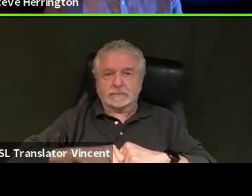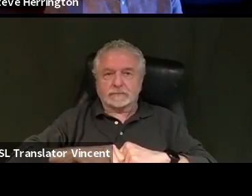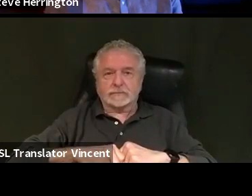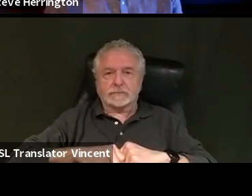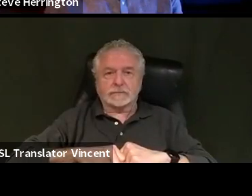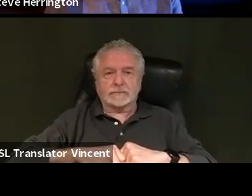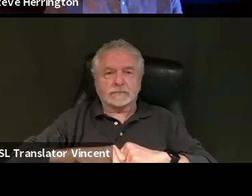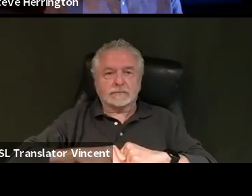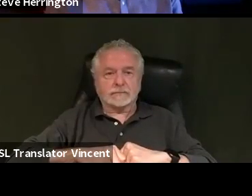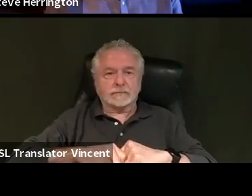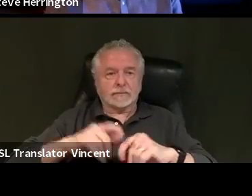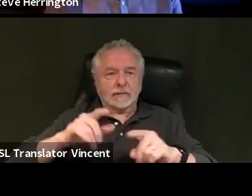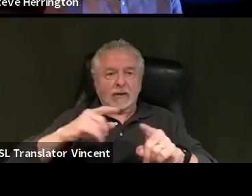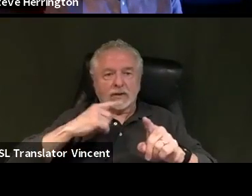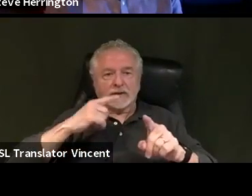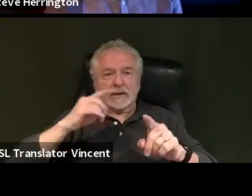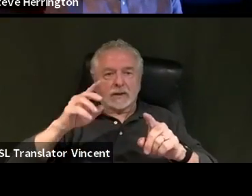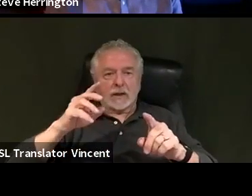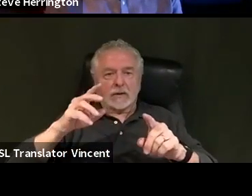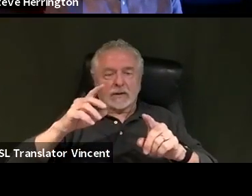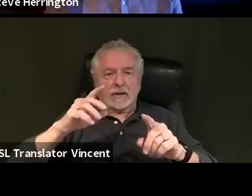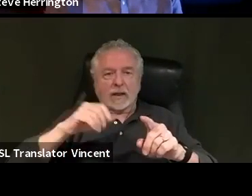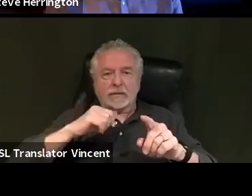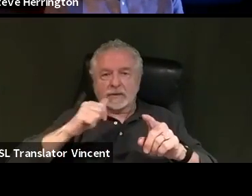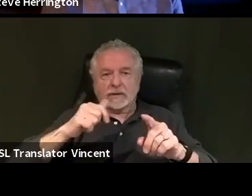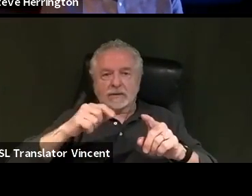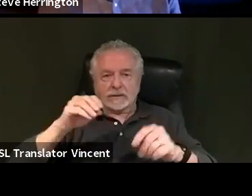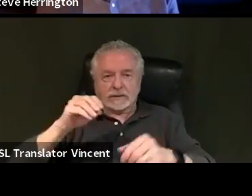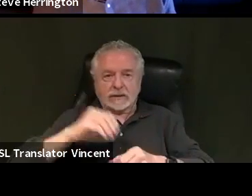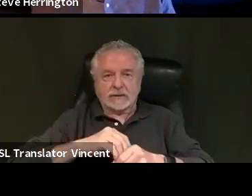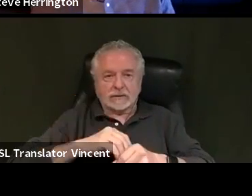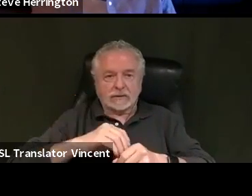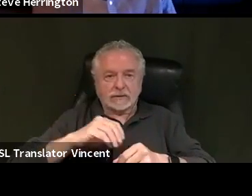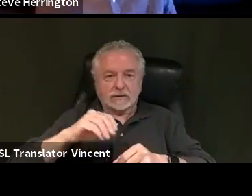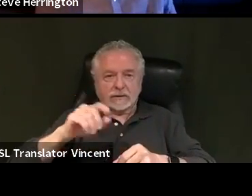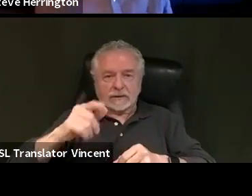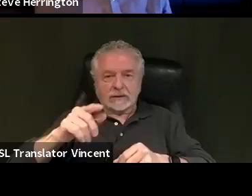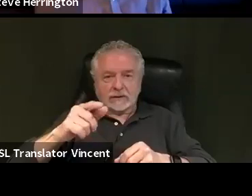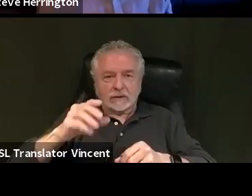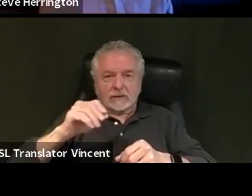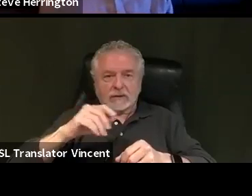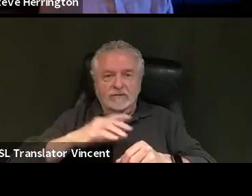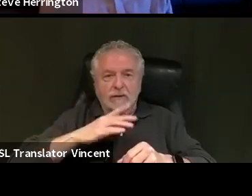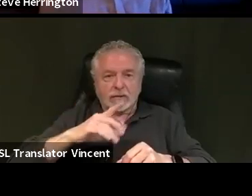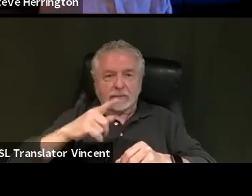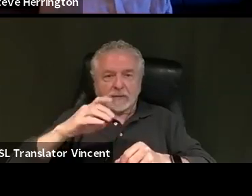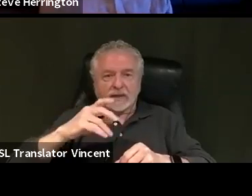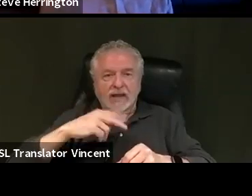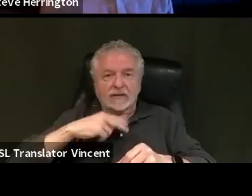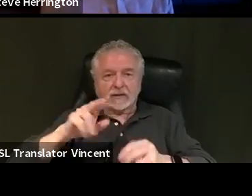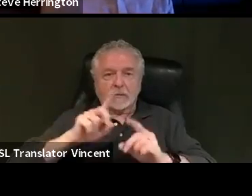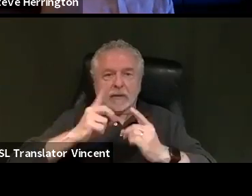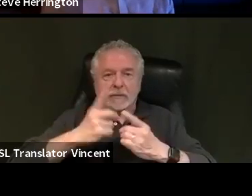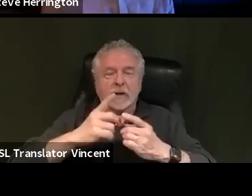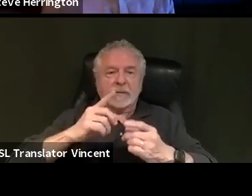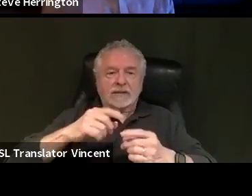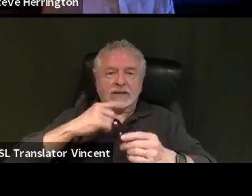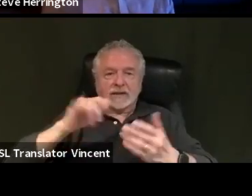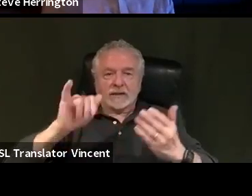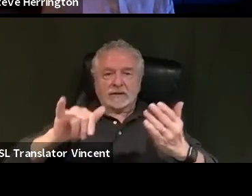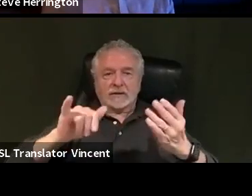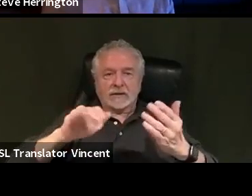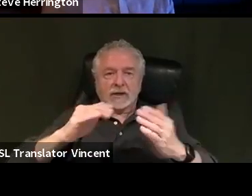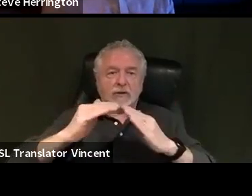Oh my goodness. I just want to, I know that I'm not in SCO and I'm not formally in the public health department, but can I just say as